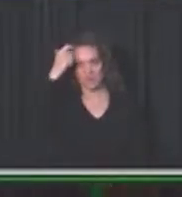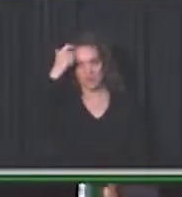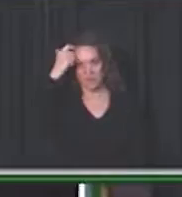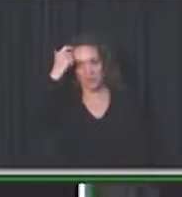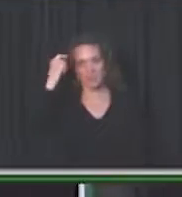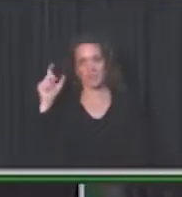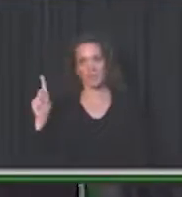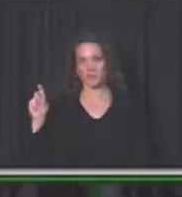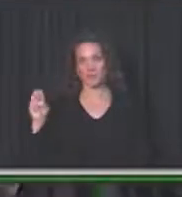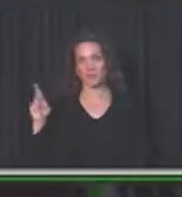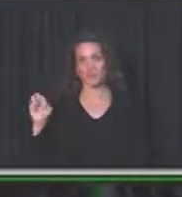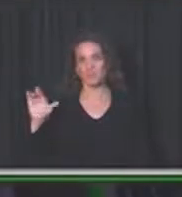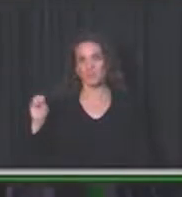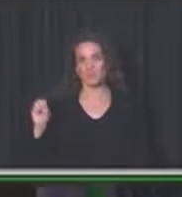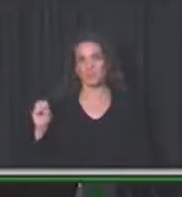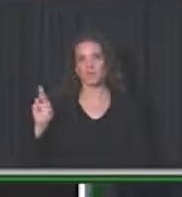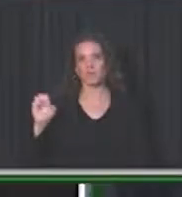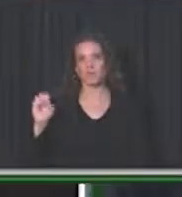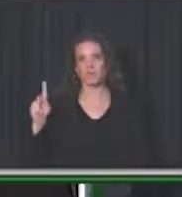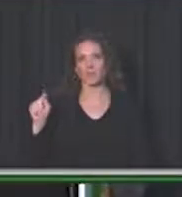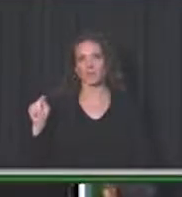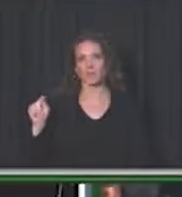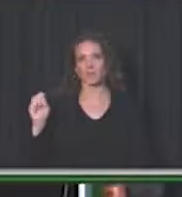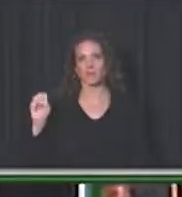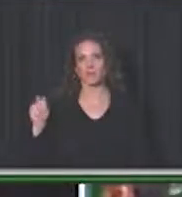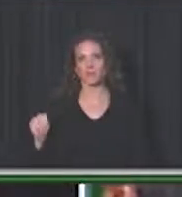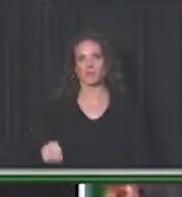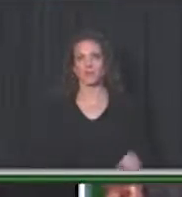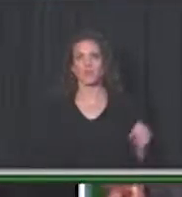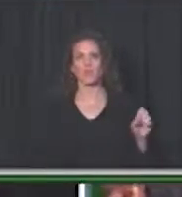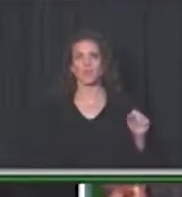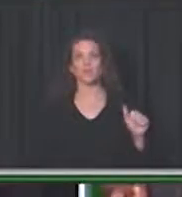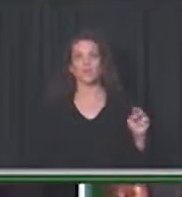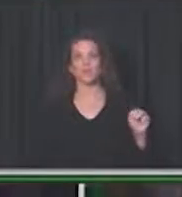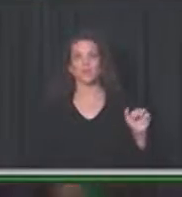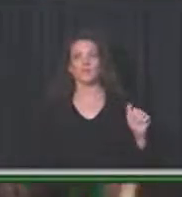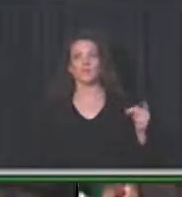Demario Robertson. Samantha Crystal Hodge.